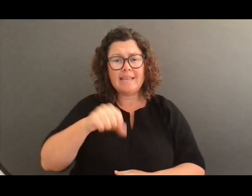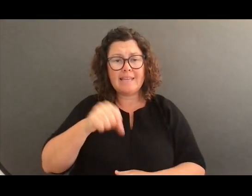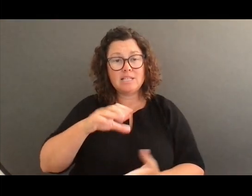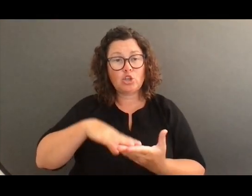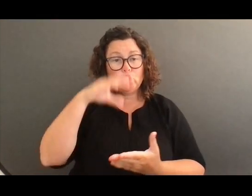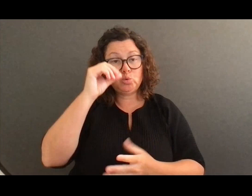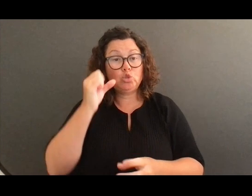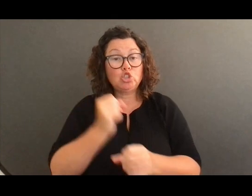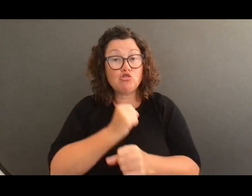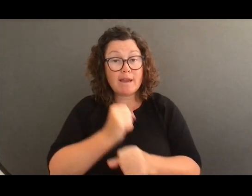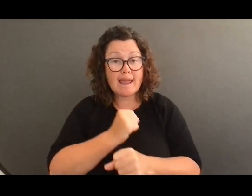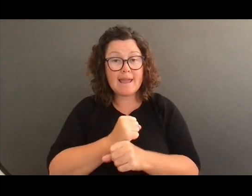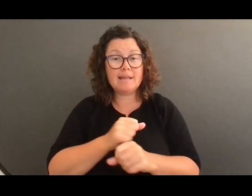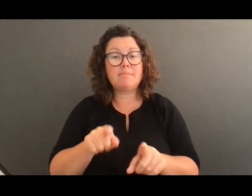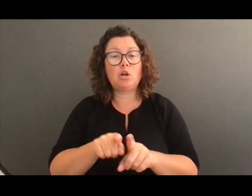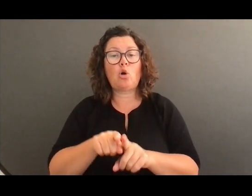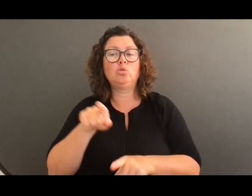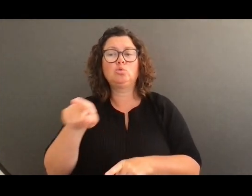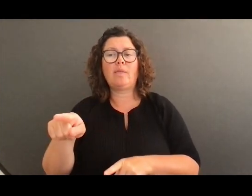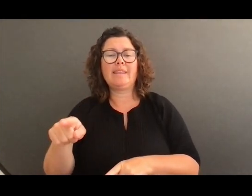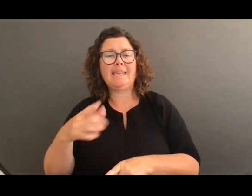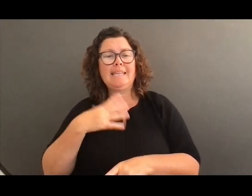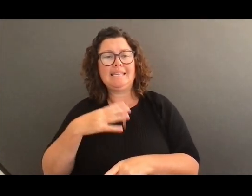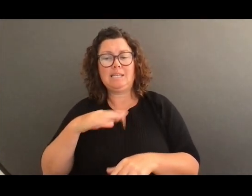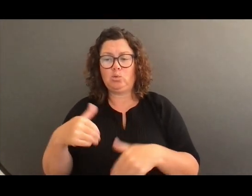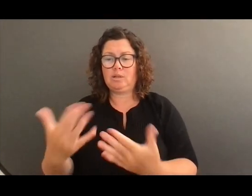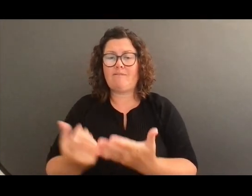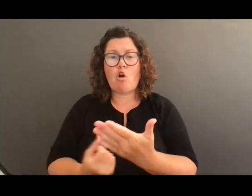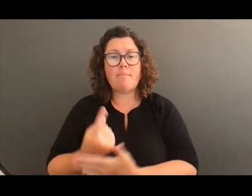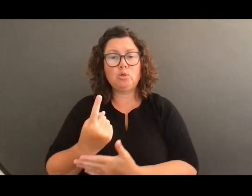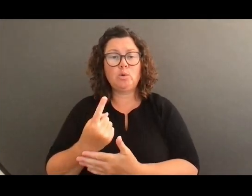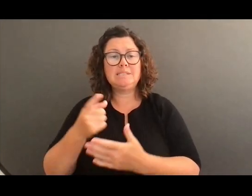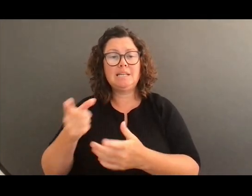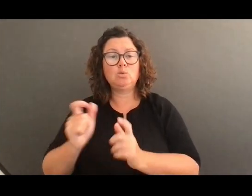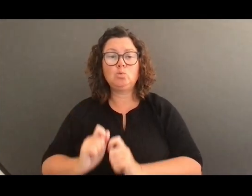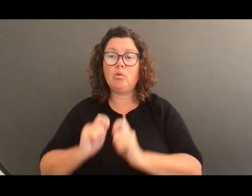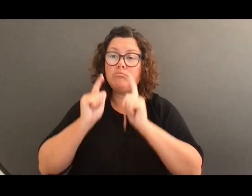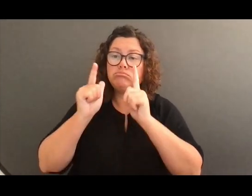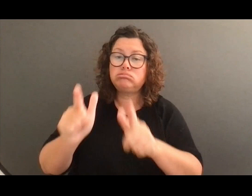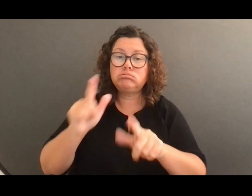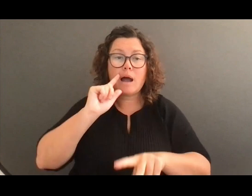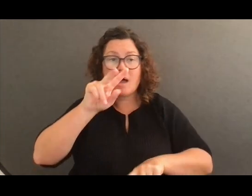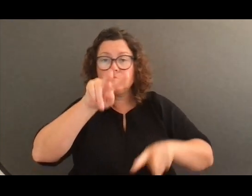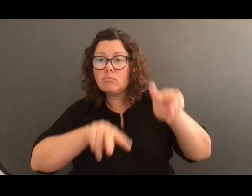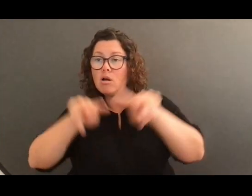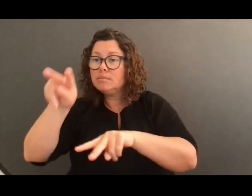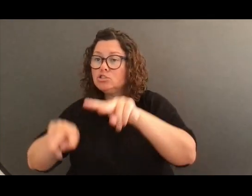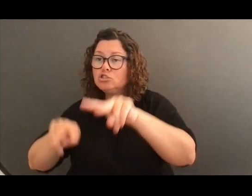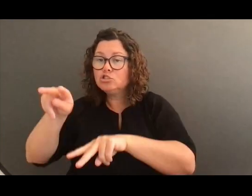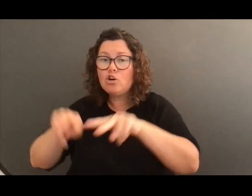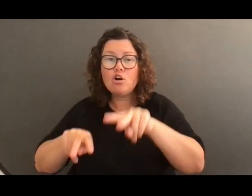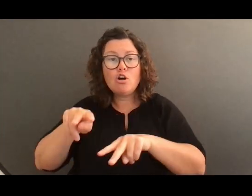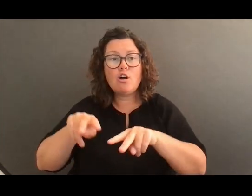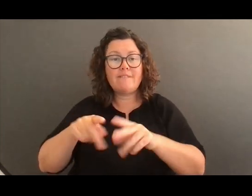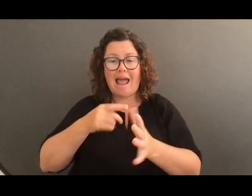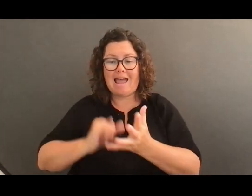the creative and cultural sector and all the rich offerings that are provided there. They are also the audience of their peers, and